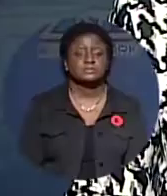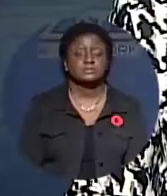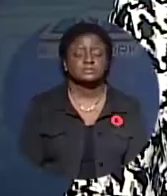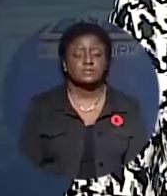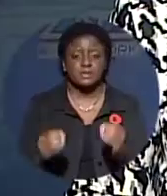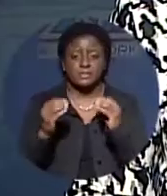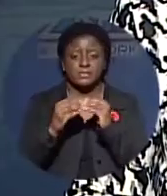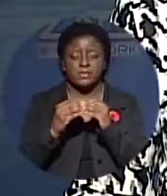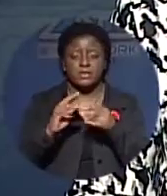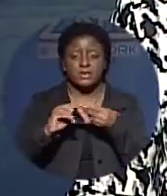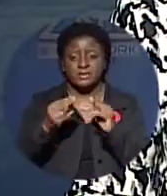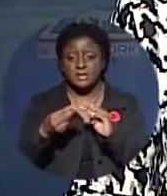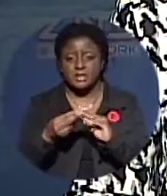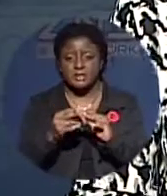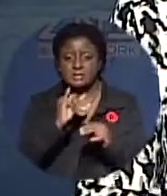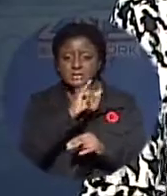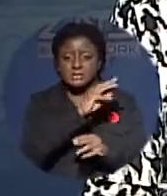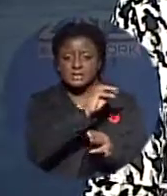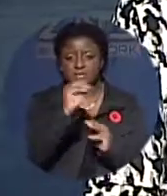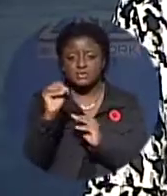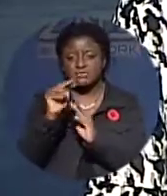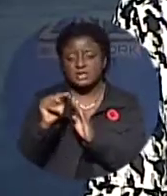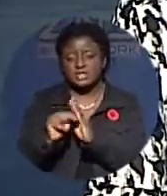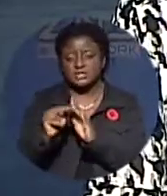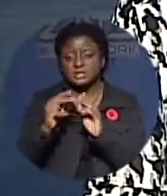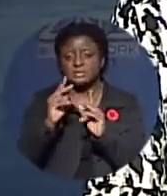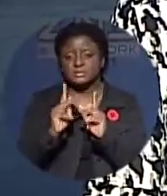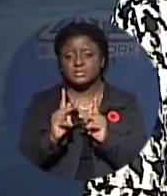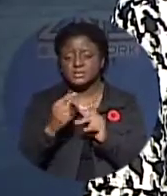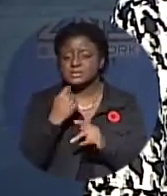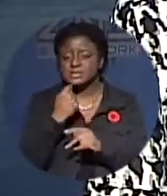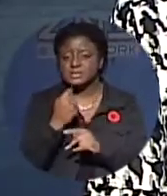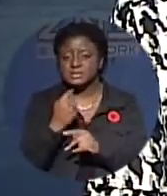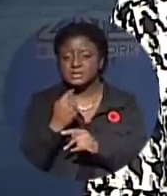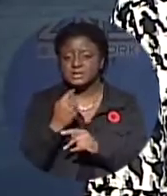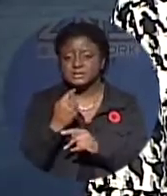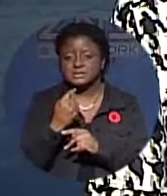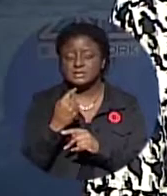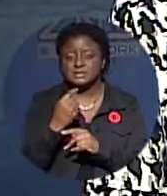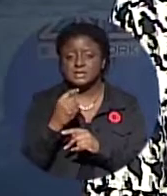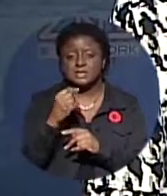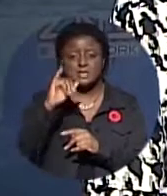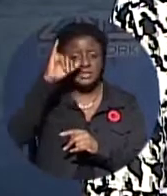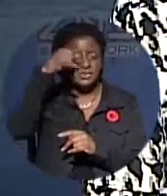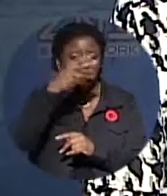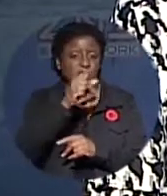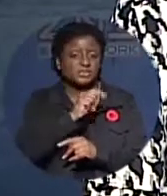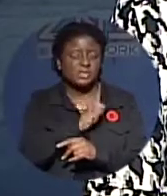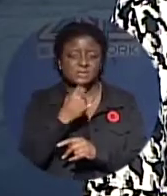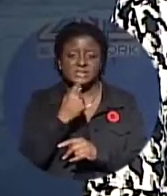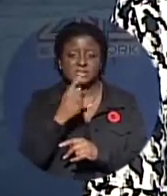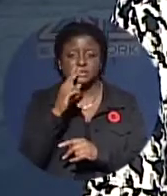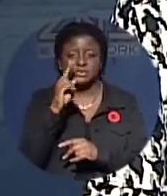More on the numbers immigration officials revealed at yesterday's news conference. Immigration Director Jack Thompson says to date,